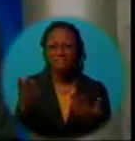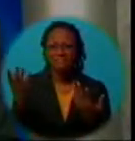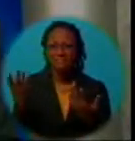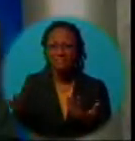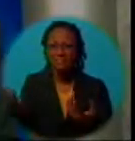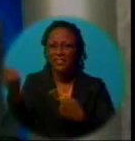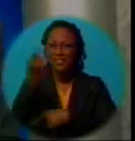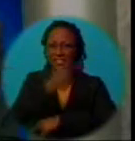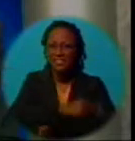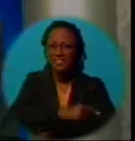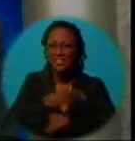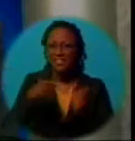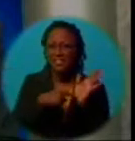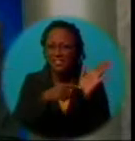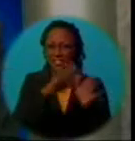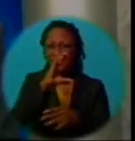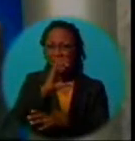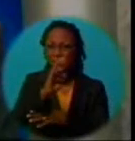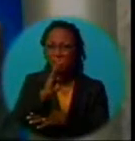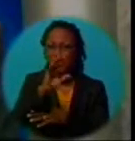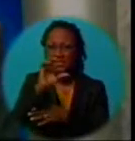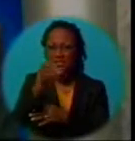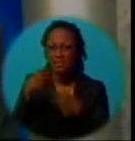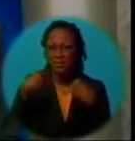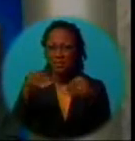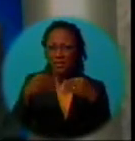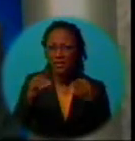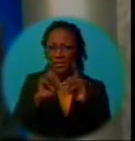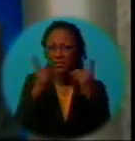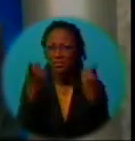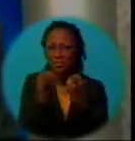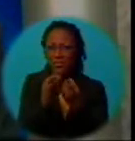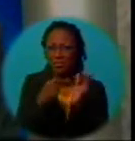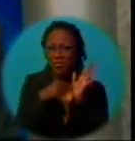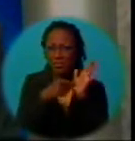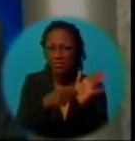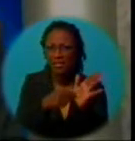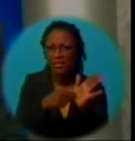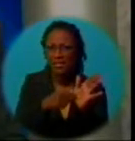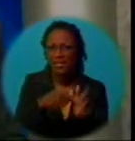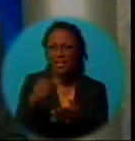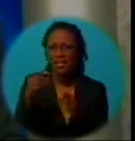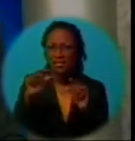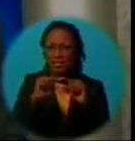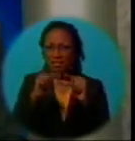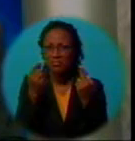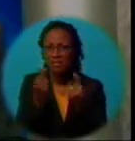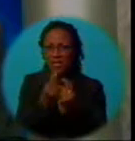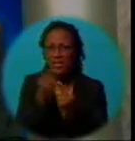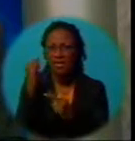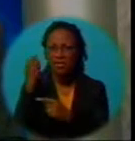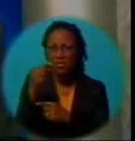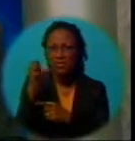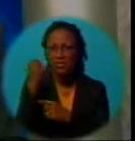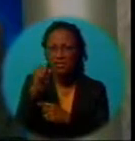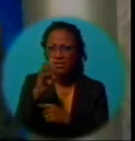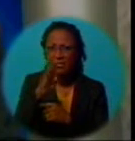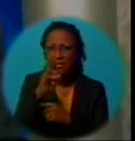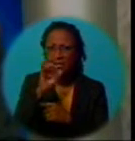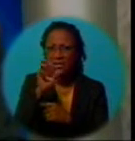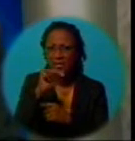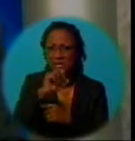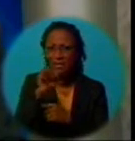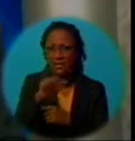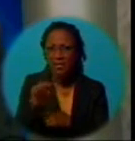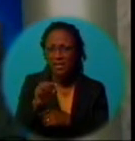At today's launch, the CBC Marketing Department revealed its sponsorship packages. They include gold, silver, bronze, and